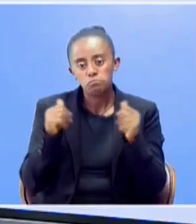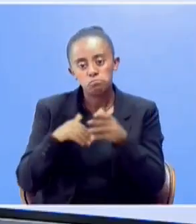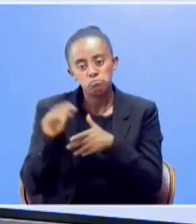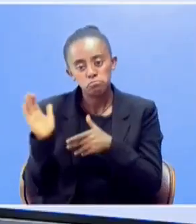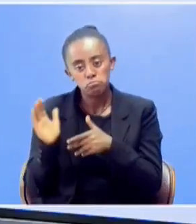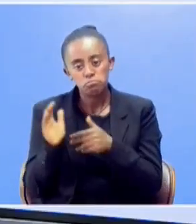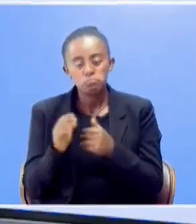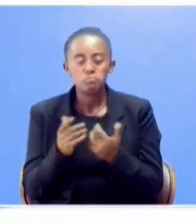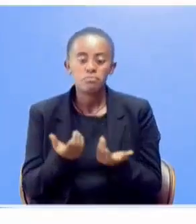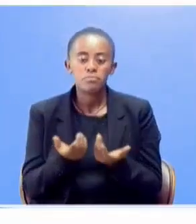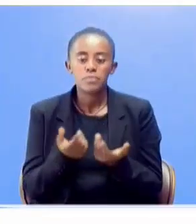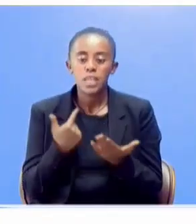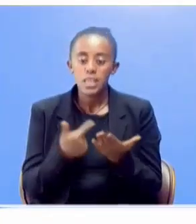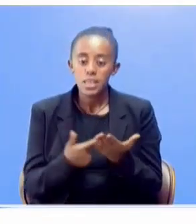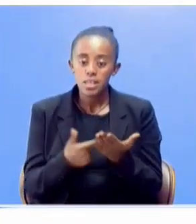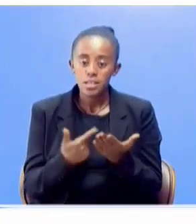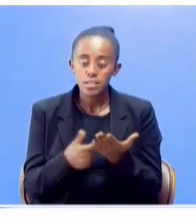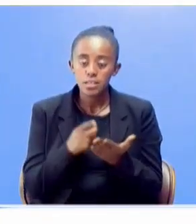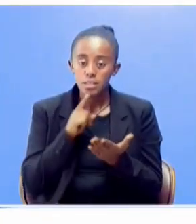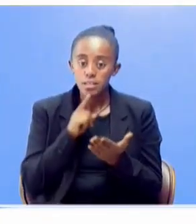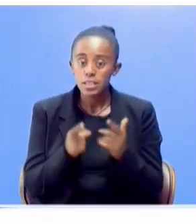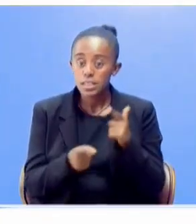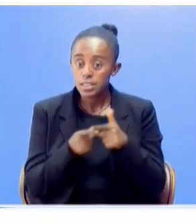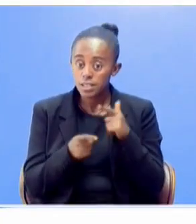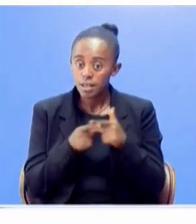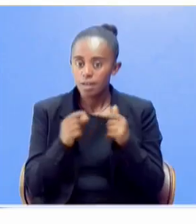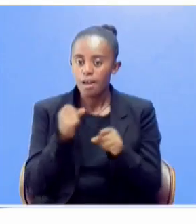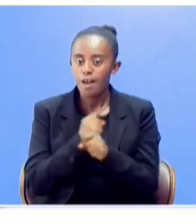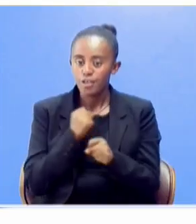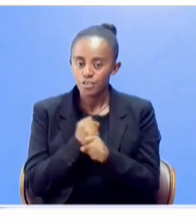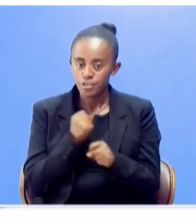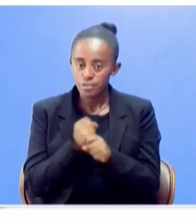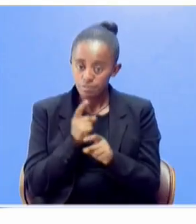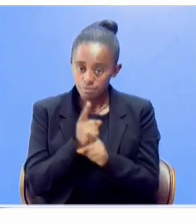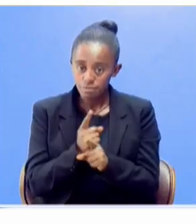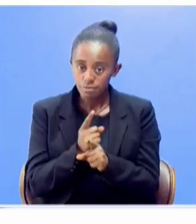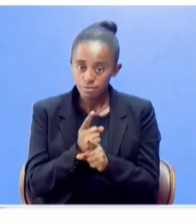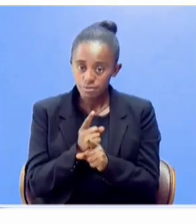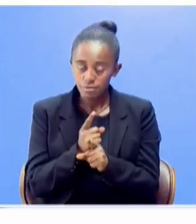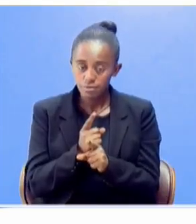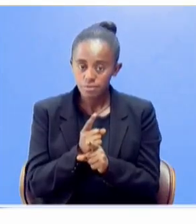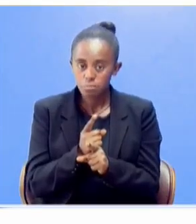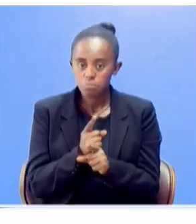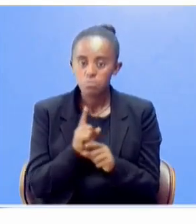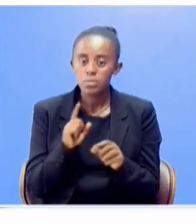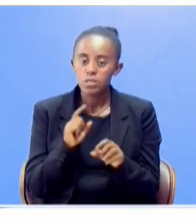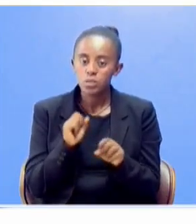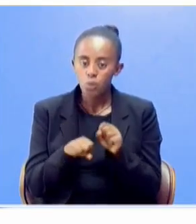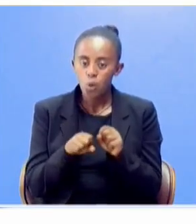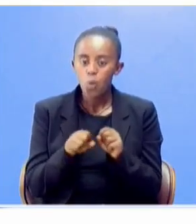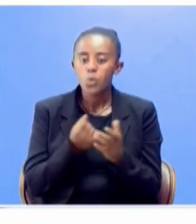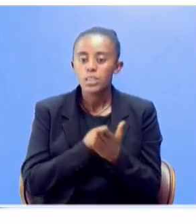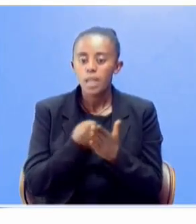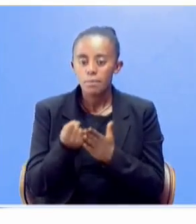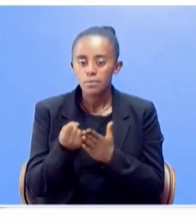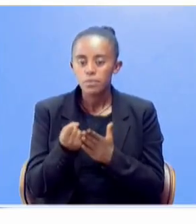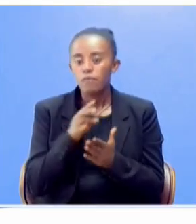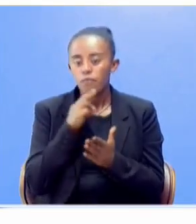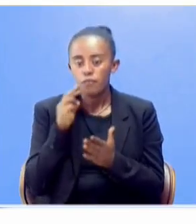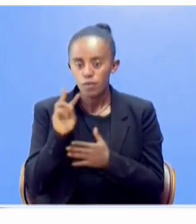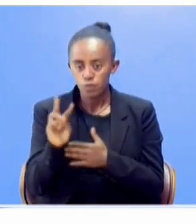look, this is the second action, right? So, subject plus verb